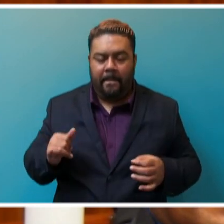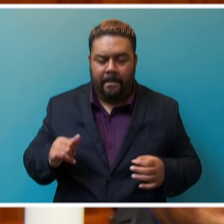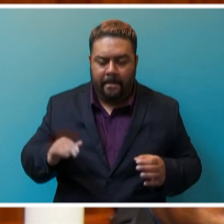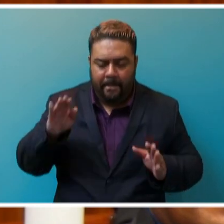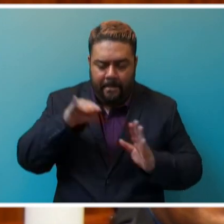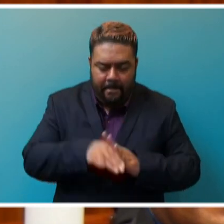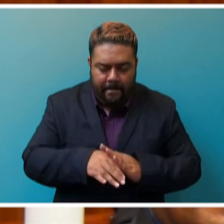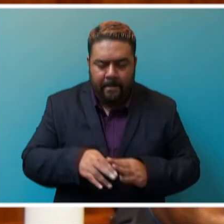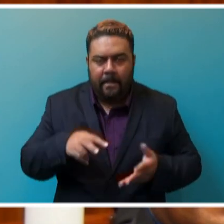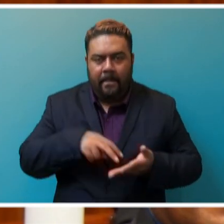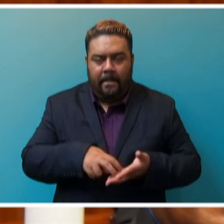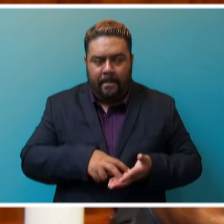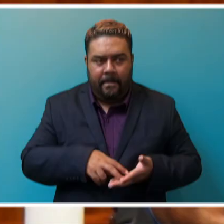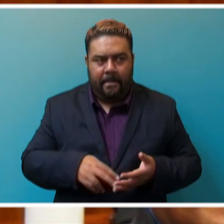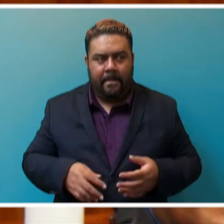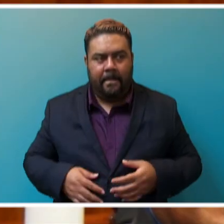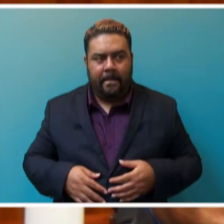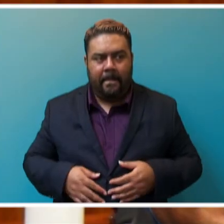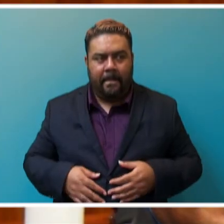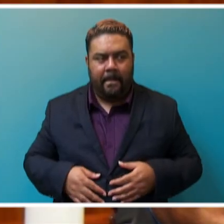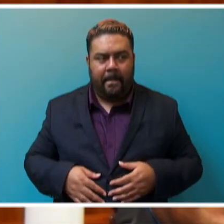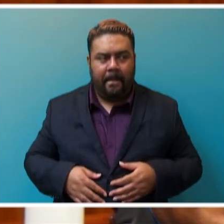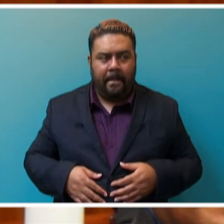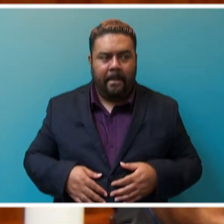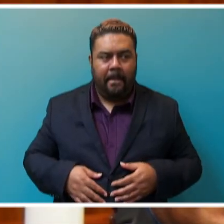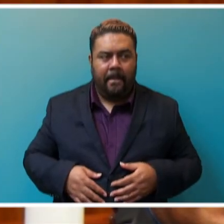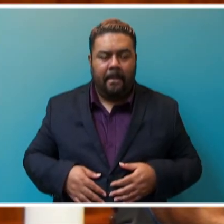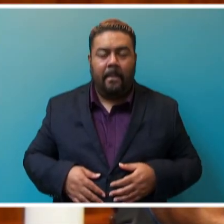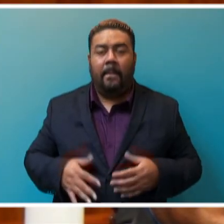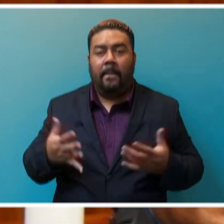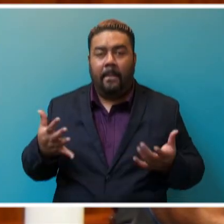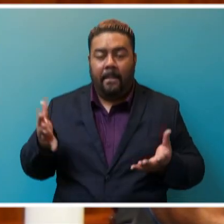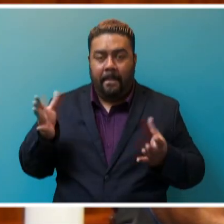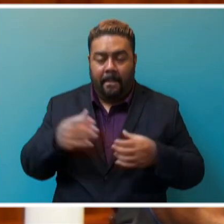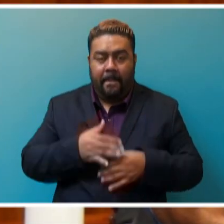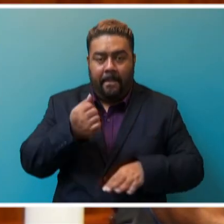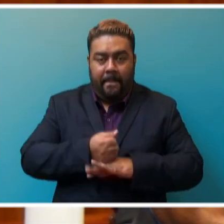and weaken the public sector. The coalition government is now diligently